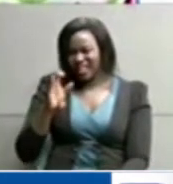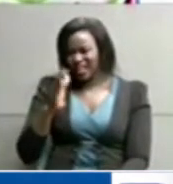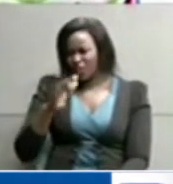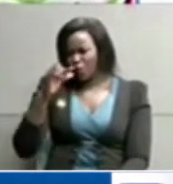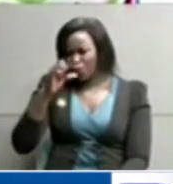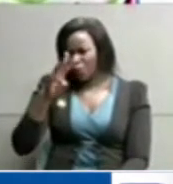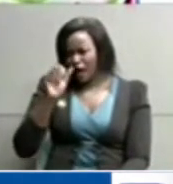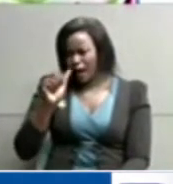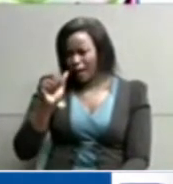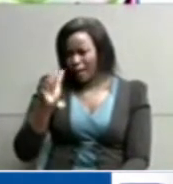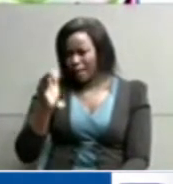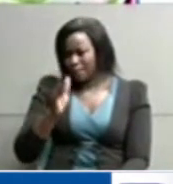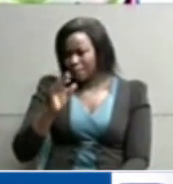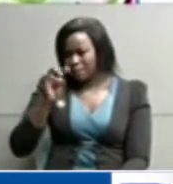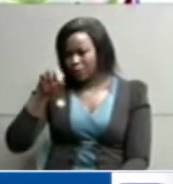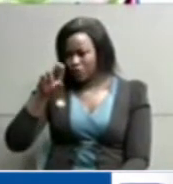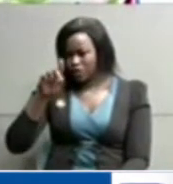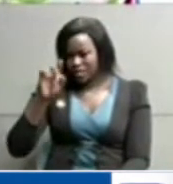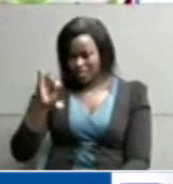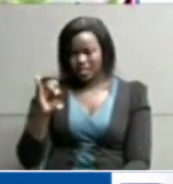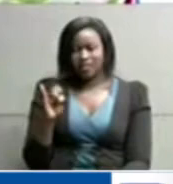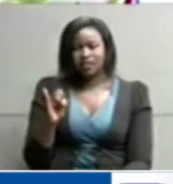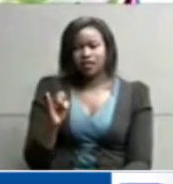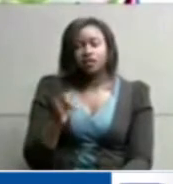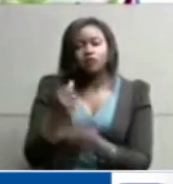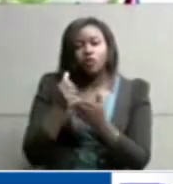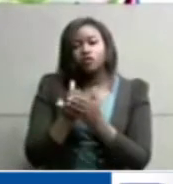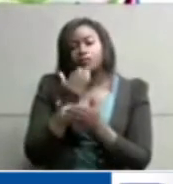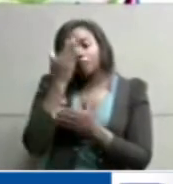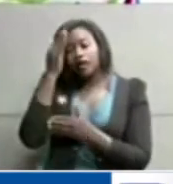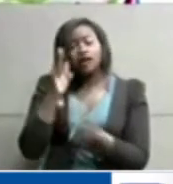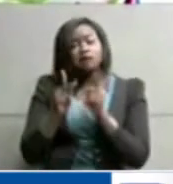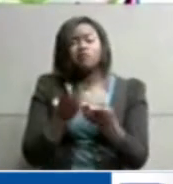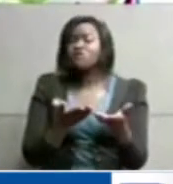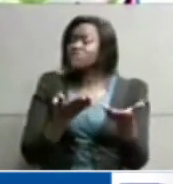Mbarara, because it is the Mbarara people who died most.